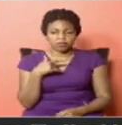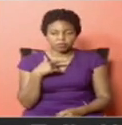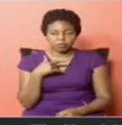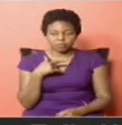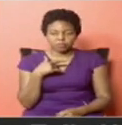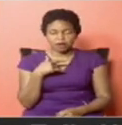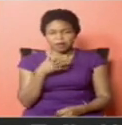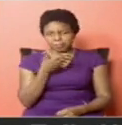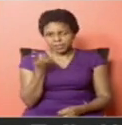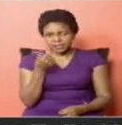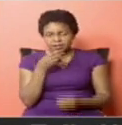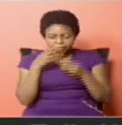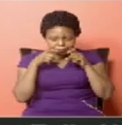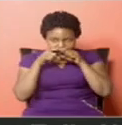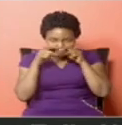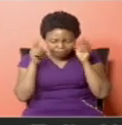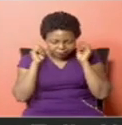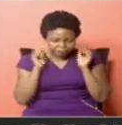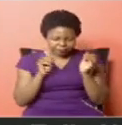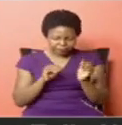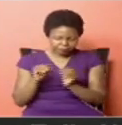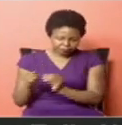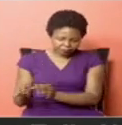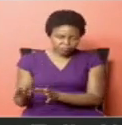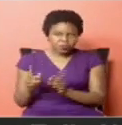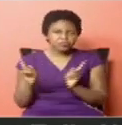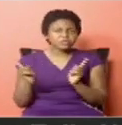maybe I should take off for a minute this.